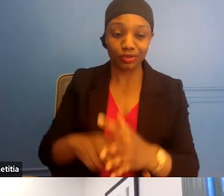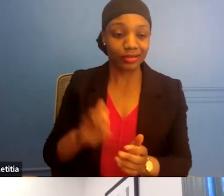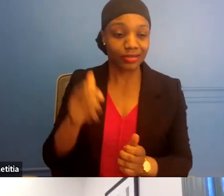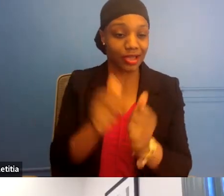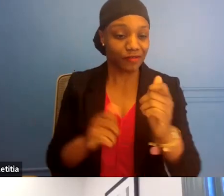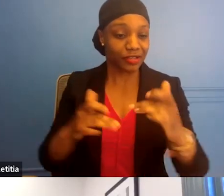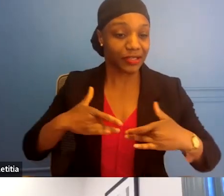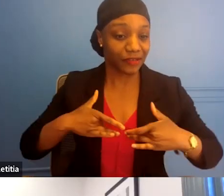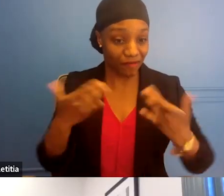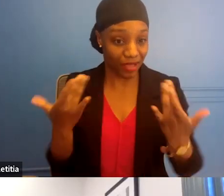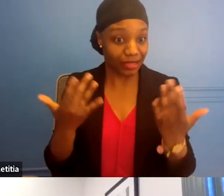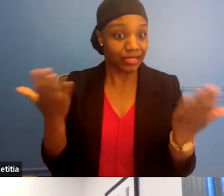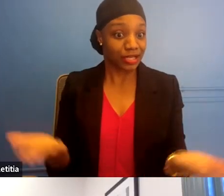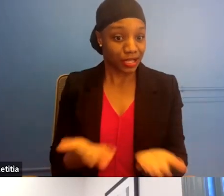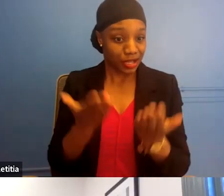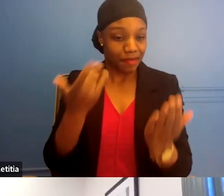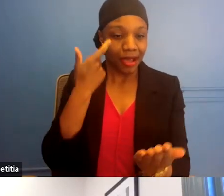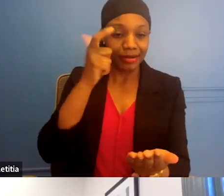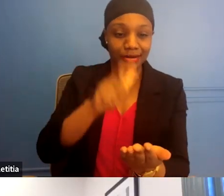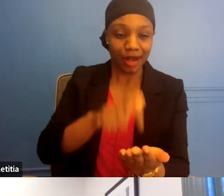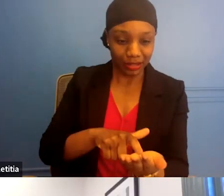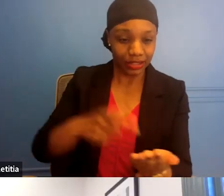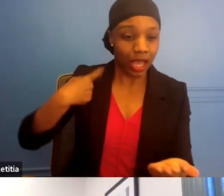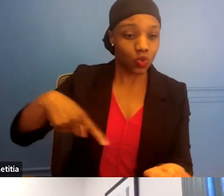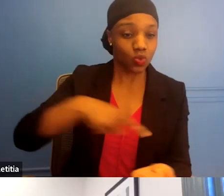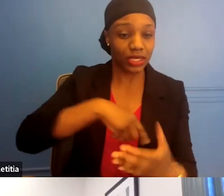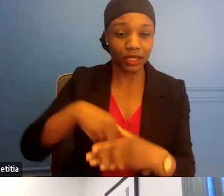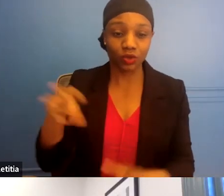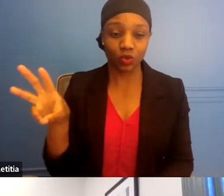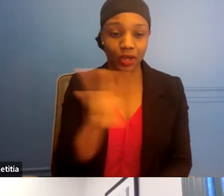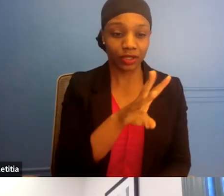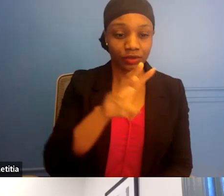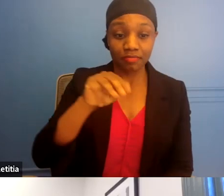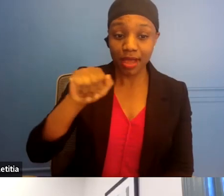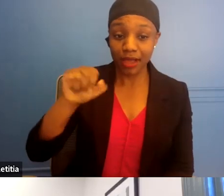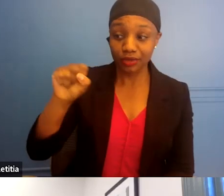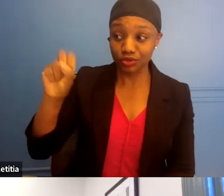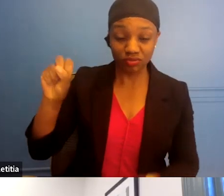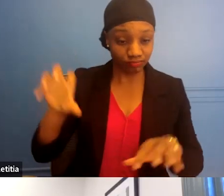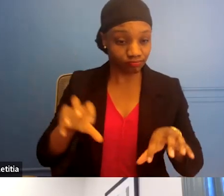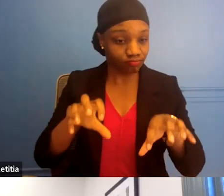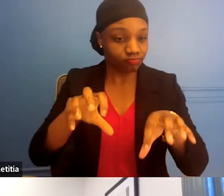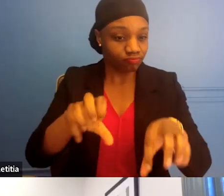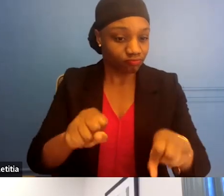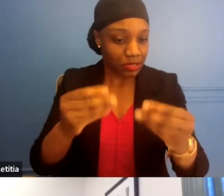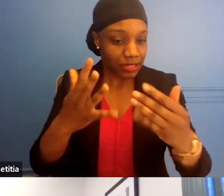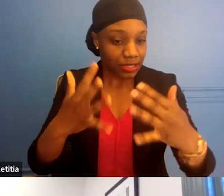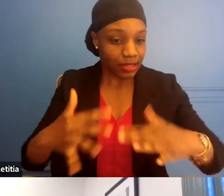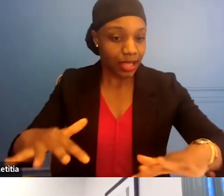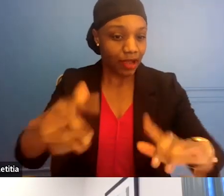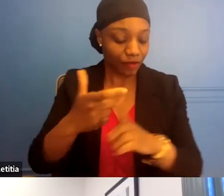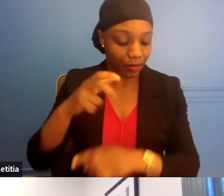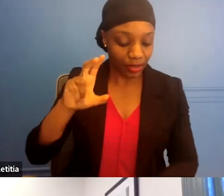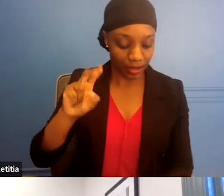life of the college by acknowledging that those of us in Western Massachusetts are occupying the ancestral land of the